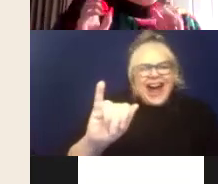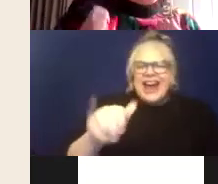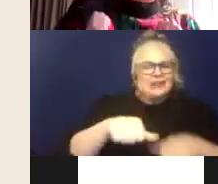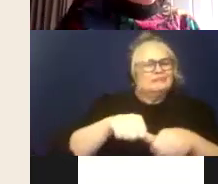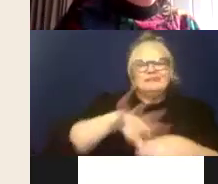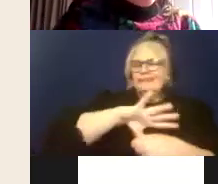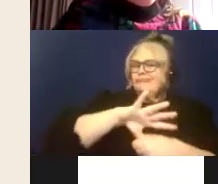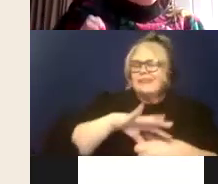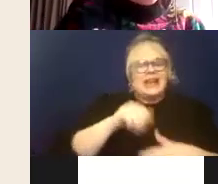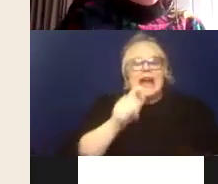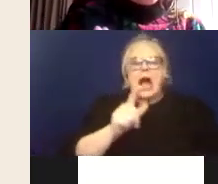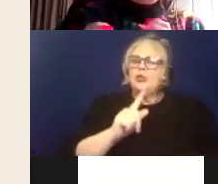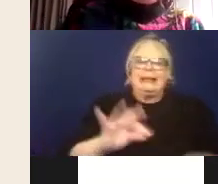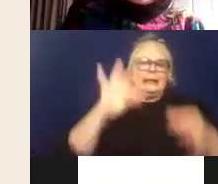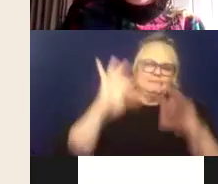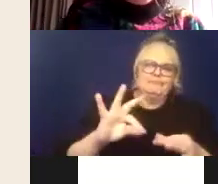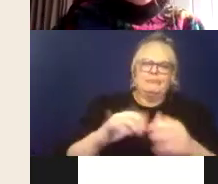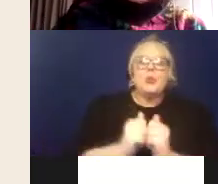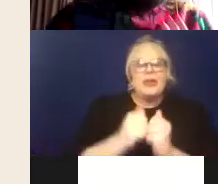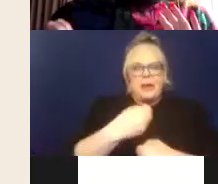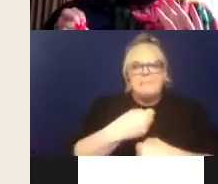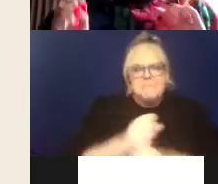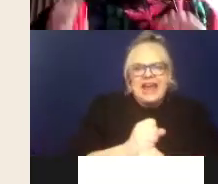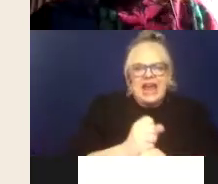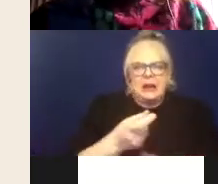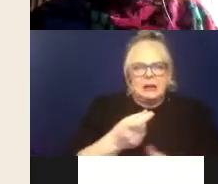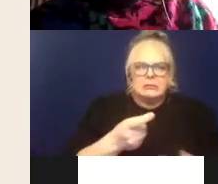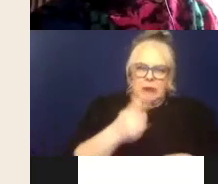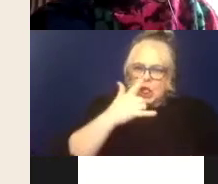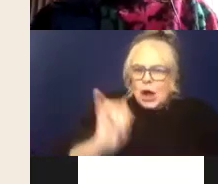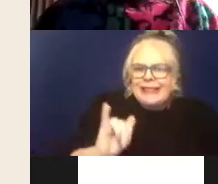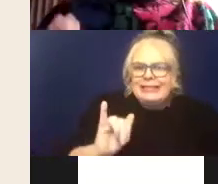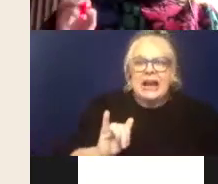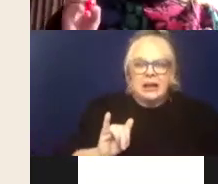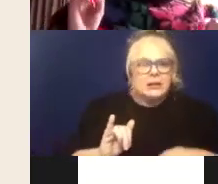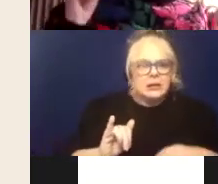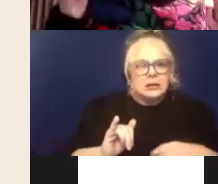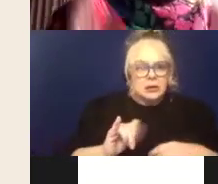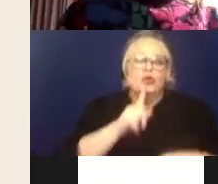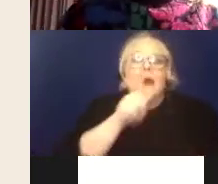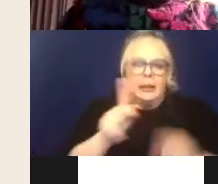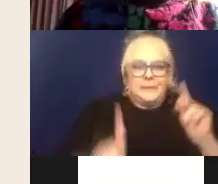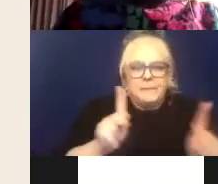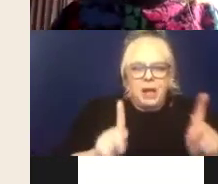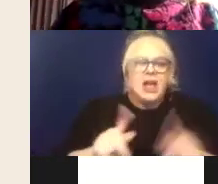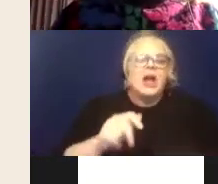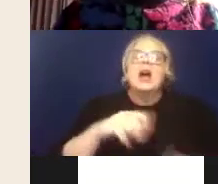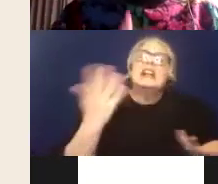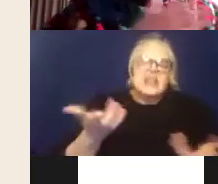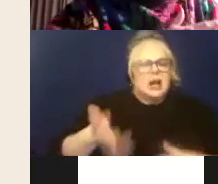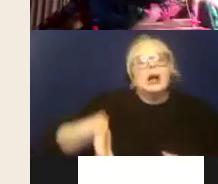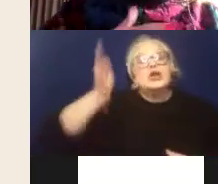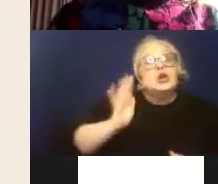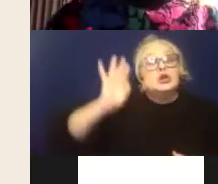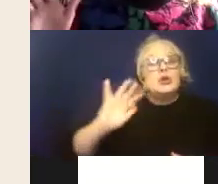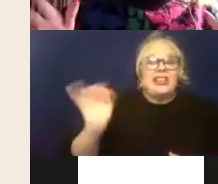It's getting better at this, so it's no longer the mess of 80 teeth in one mouth and a bunch of extra fingers all over the place